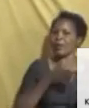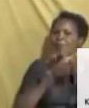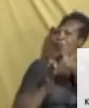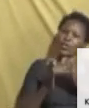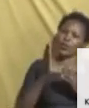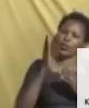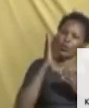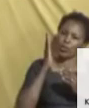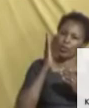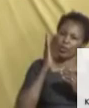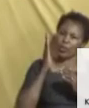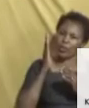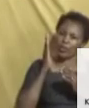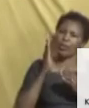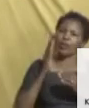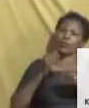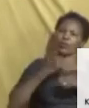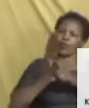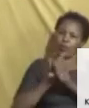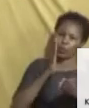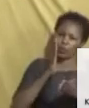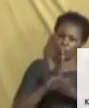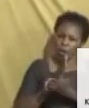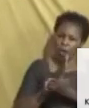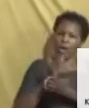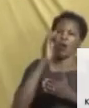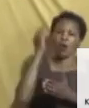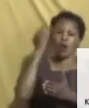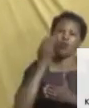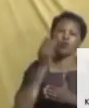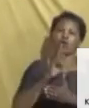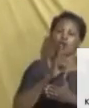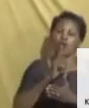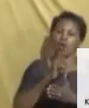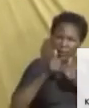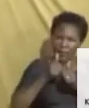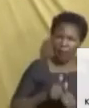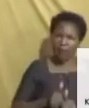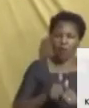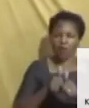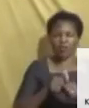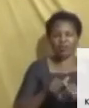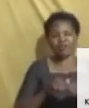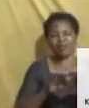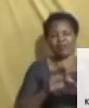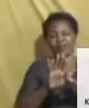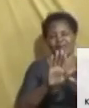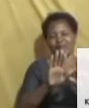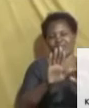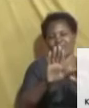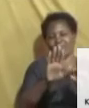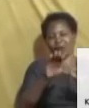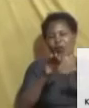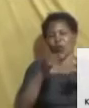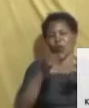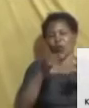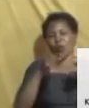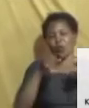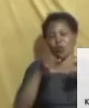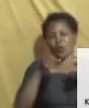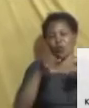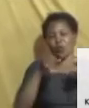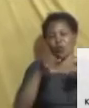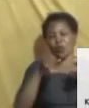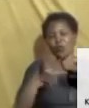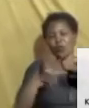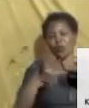towards the enforcement of court orders? My ladies and my lords, let me be frank to you. What